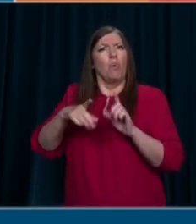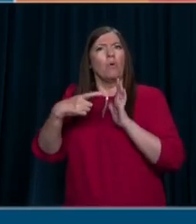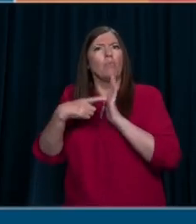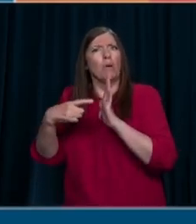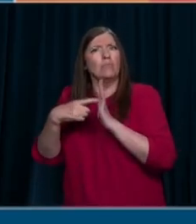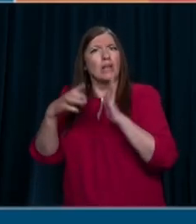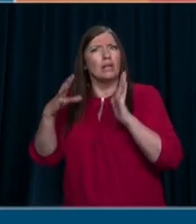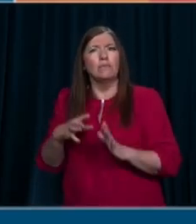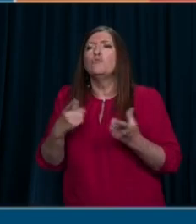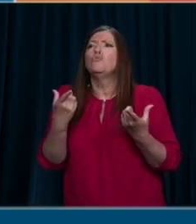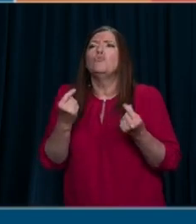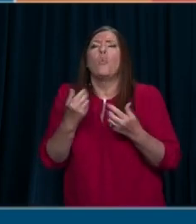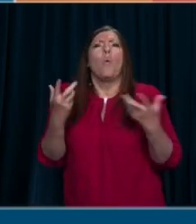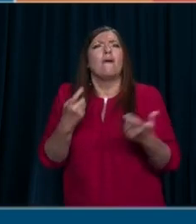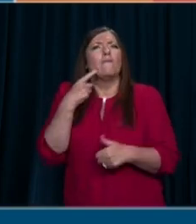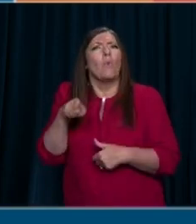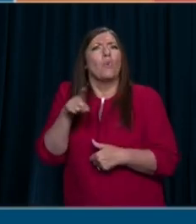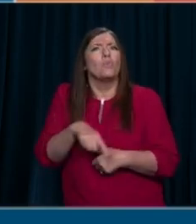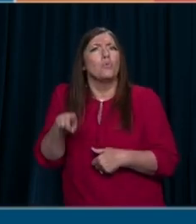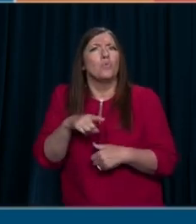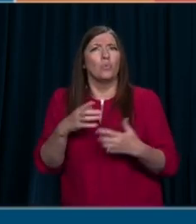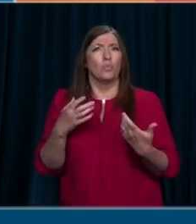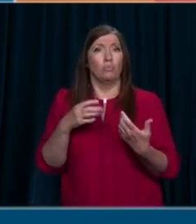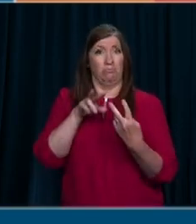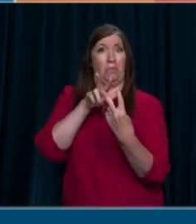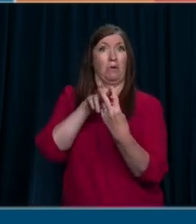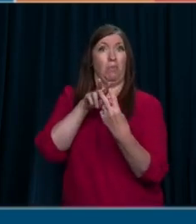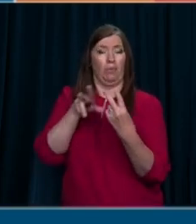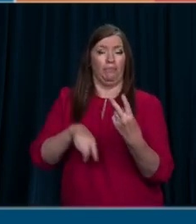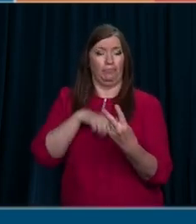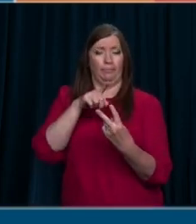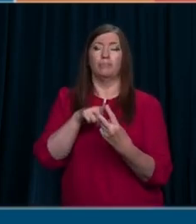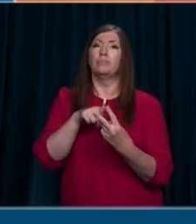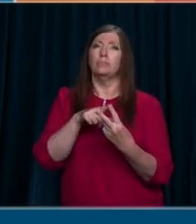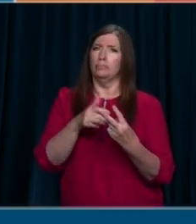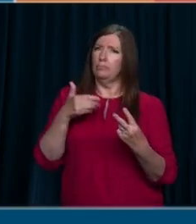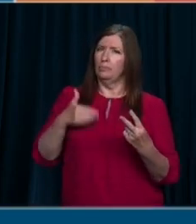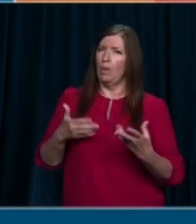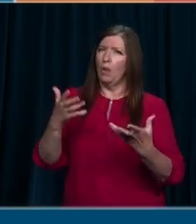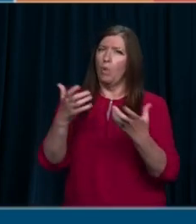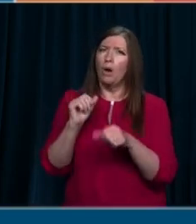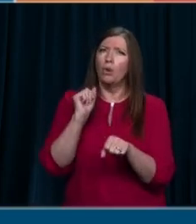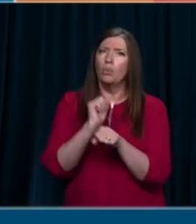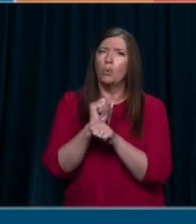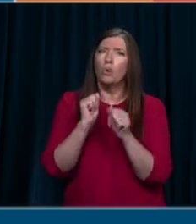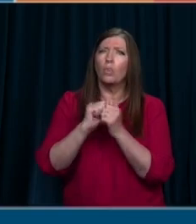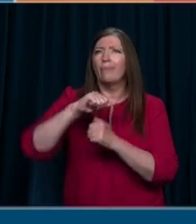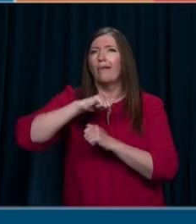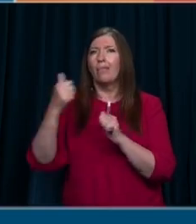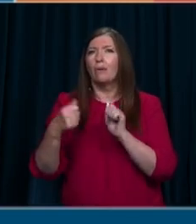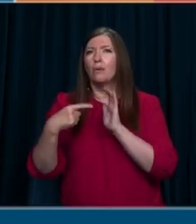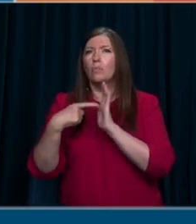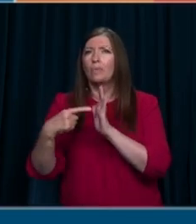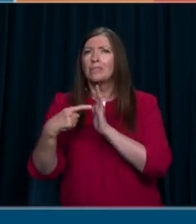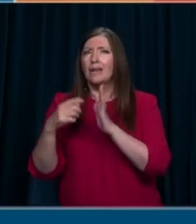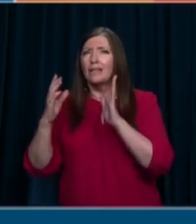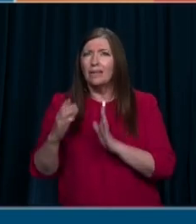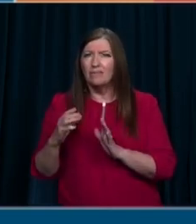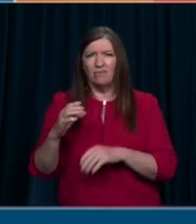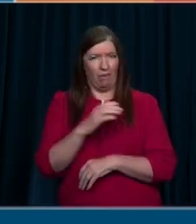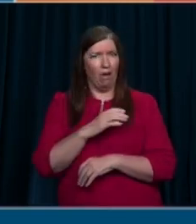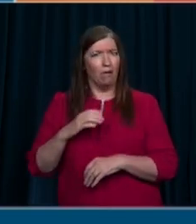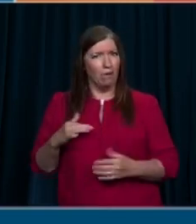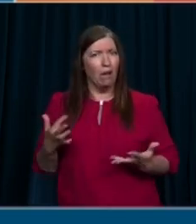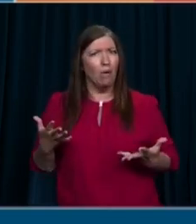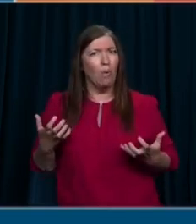D.C.? A couple of orders of business. I want to work with other representatives in Congress and